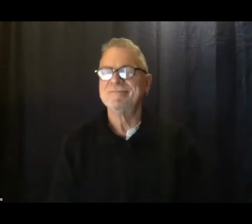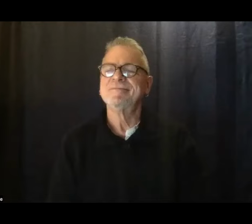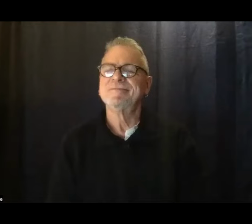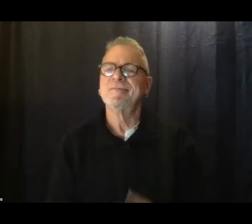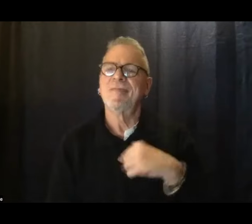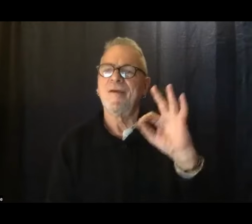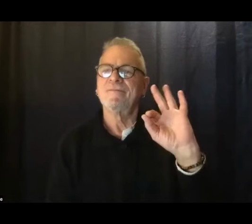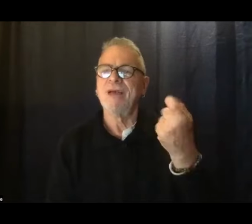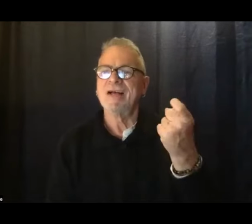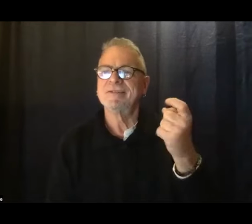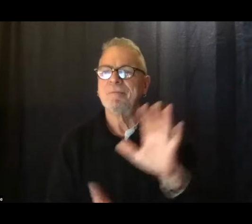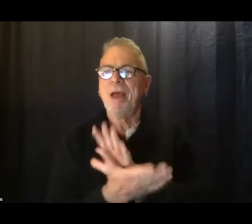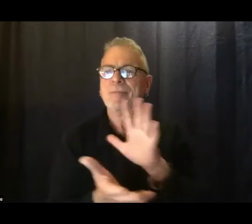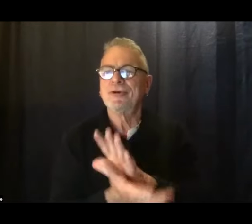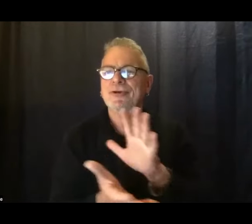You fix the roof.